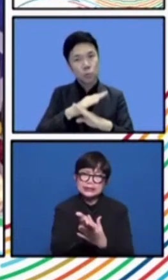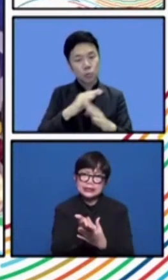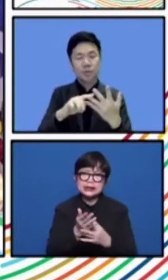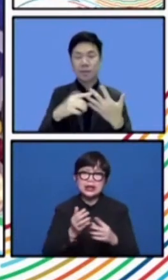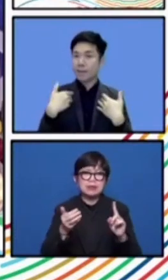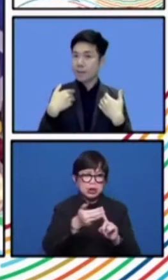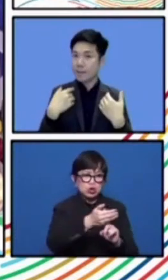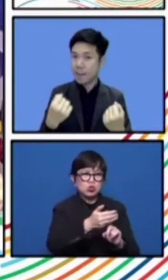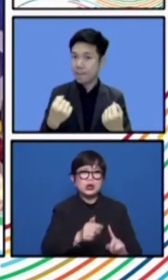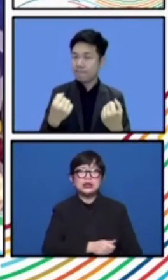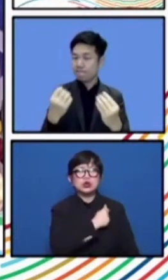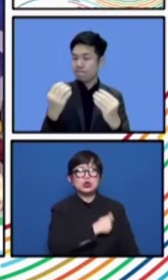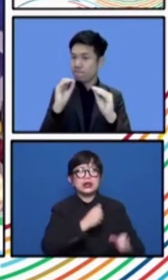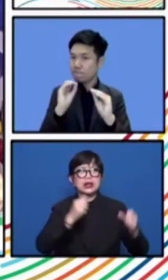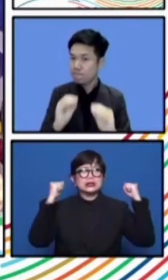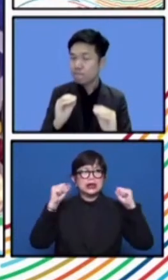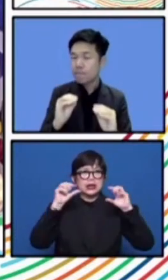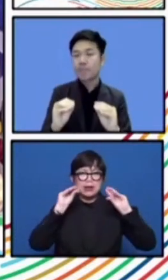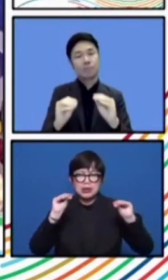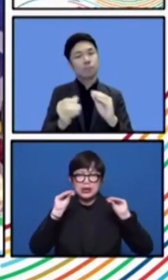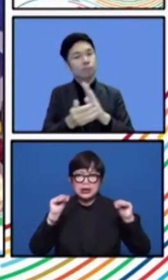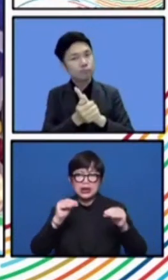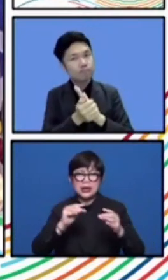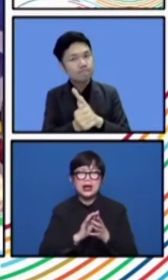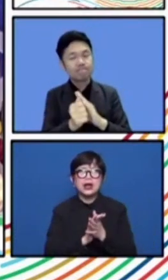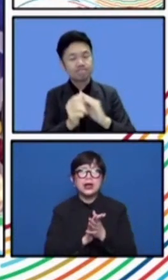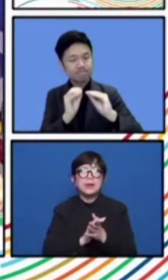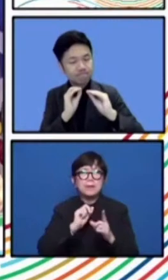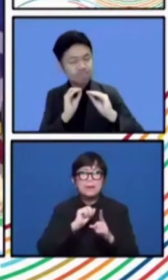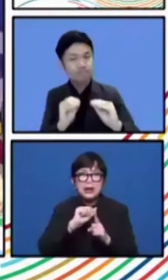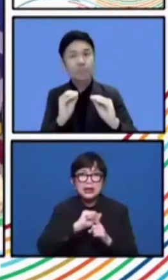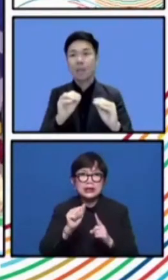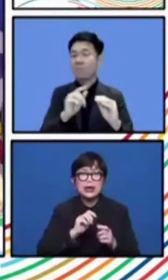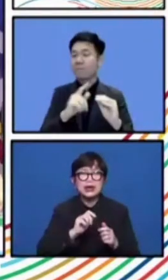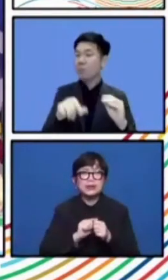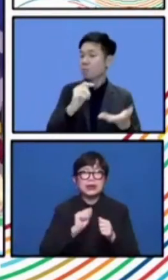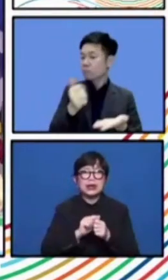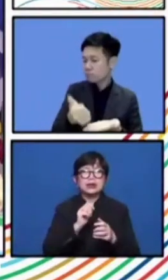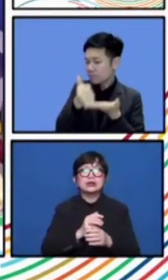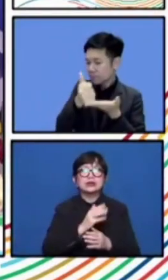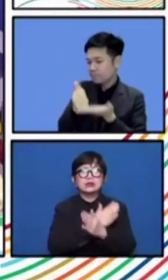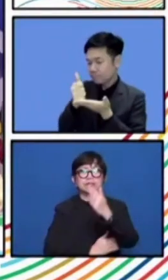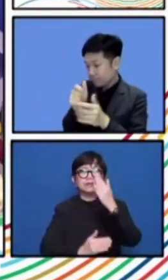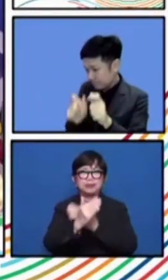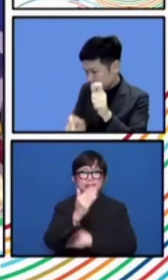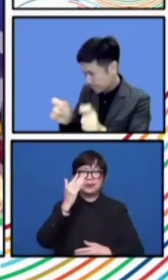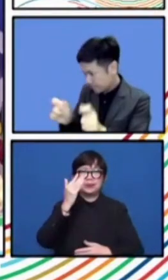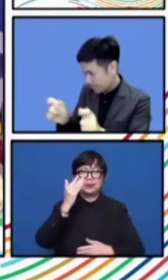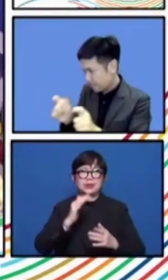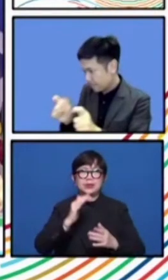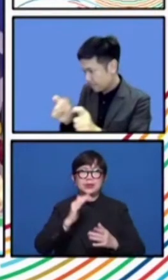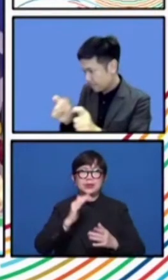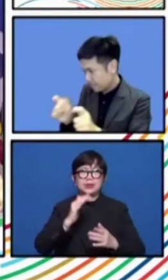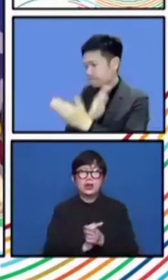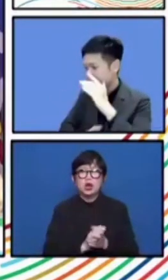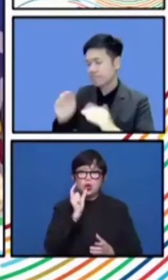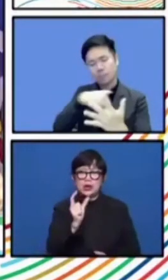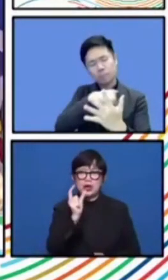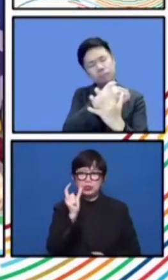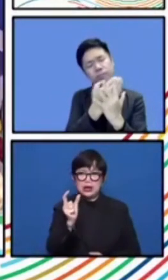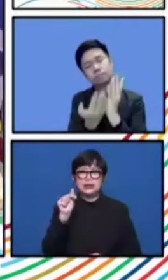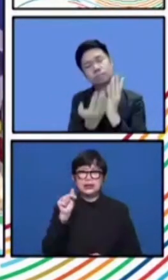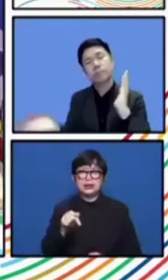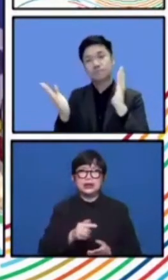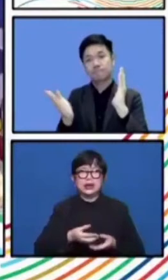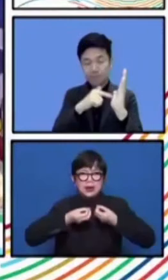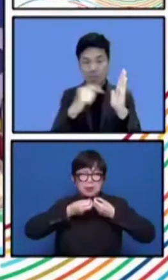training Rehabilitation of person with disabilities this act provides for representation of persons